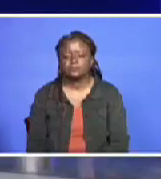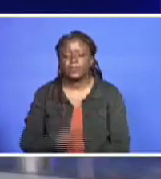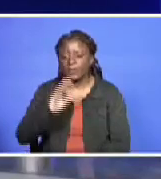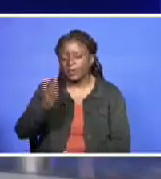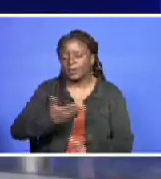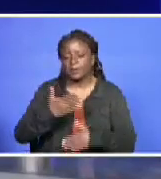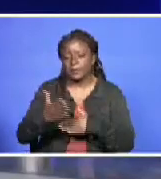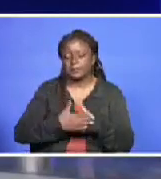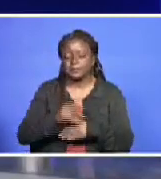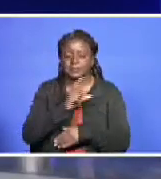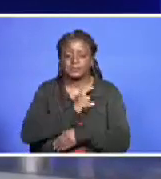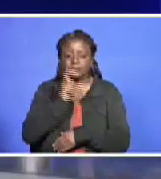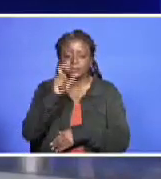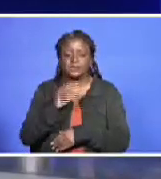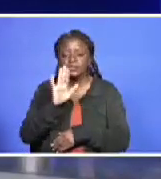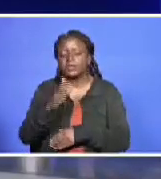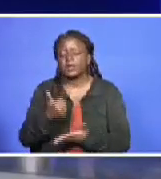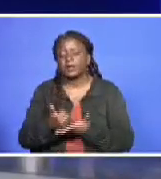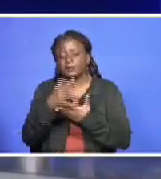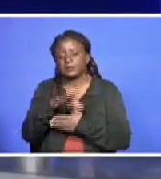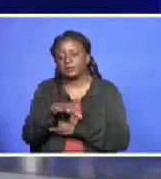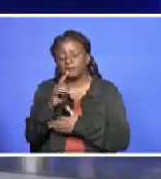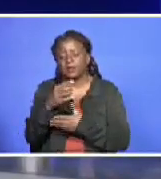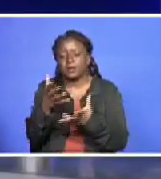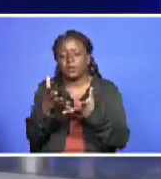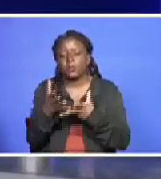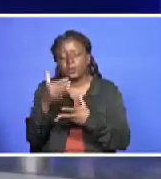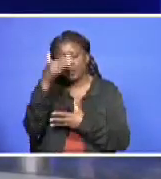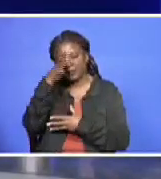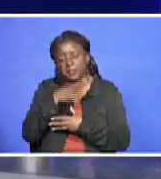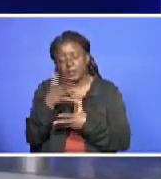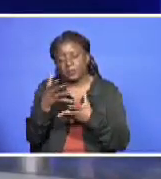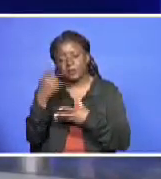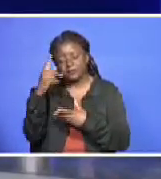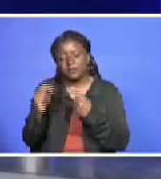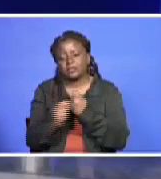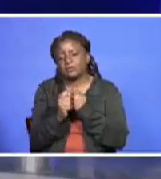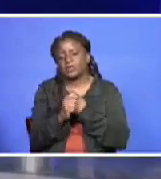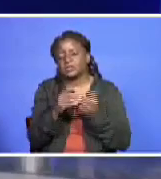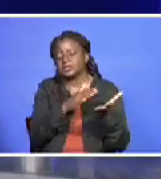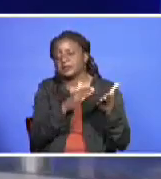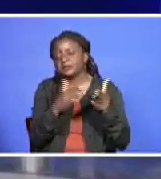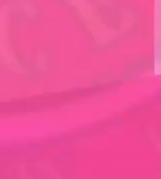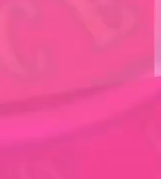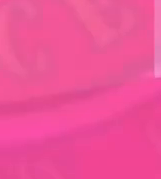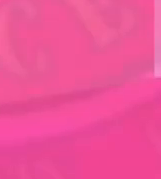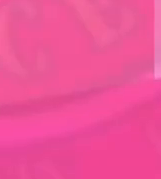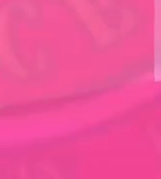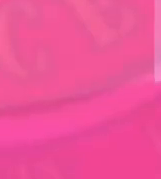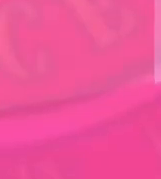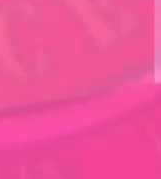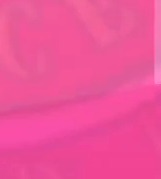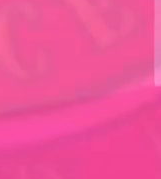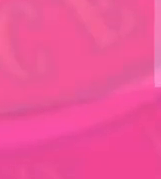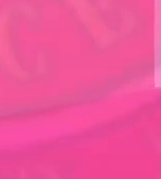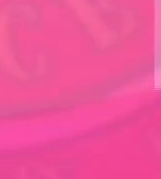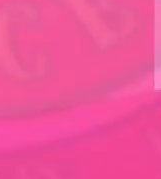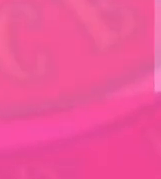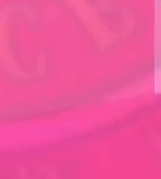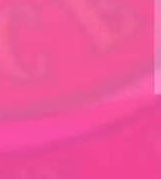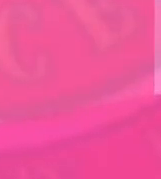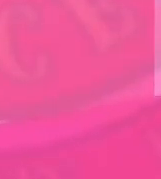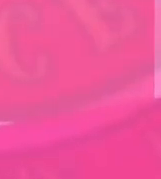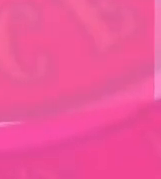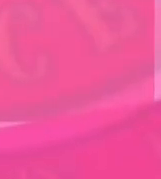Welcome back. The police need your help in locating a wanted man. Wanted for threats of death is 29-year-old Maurice Fox. His last